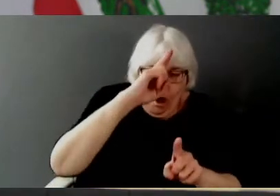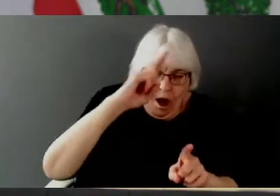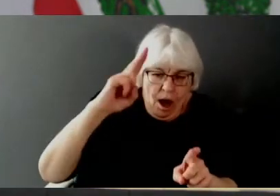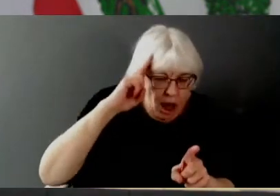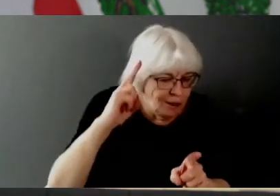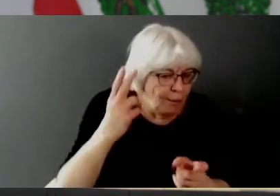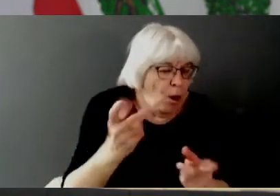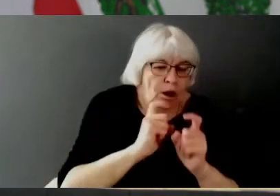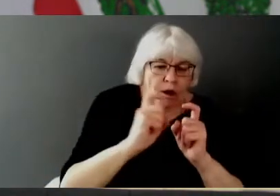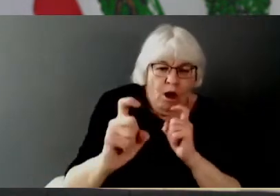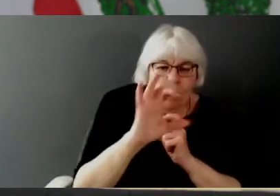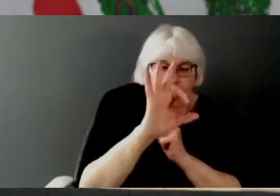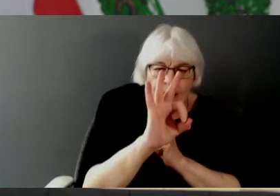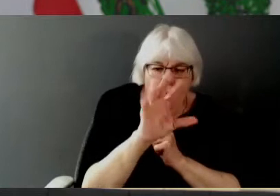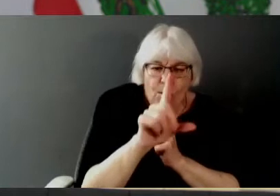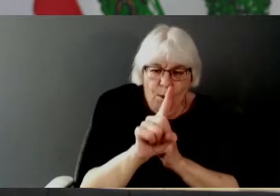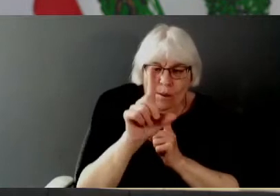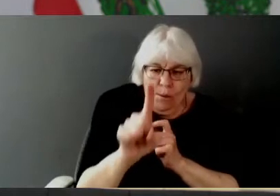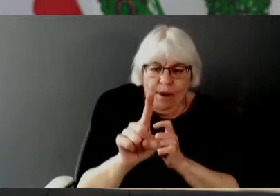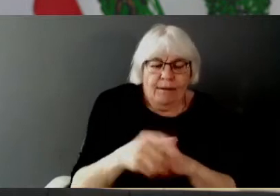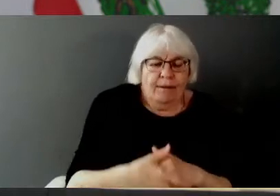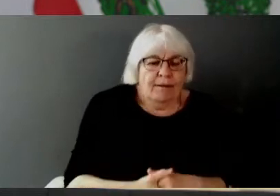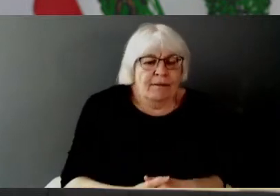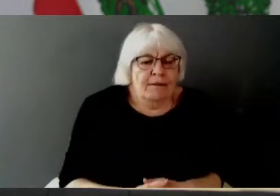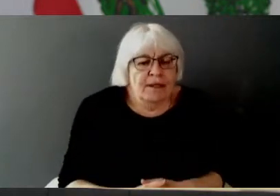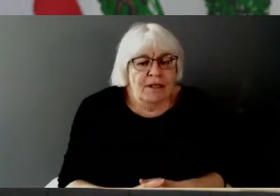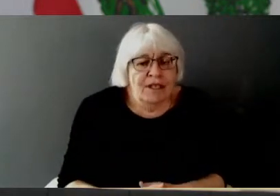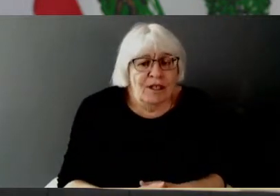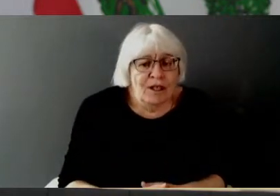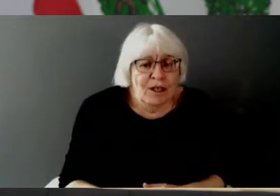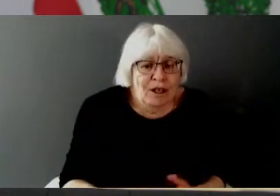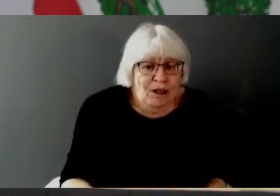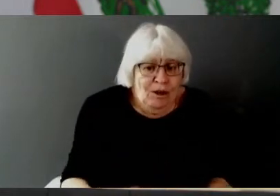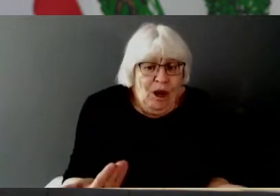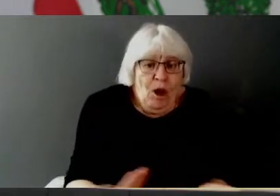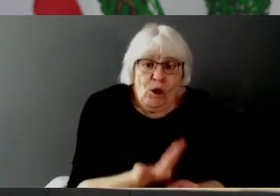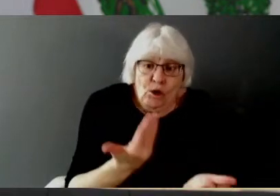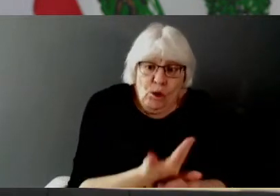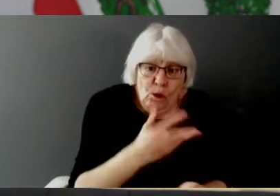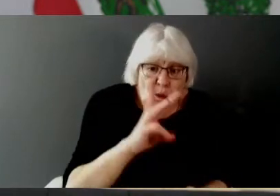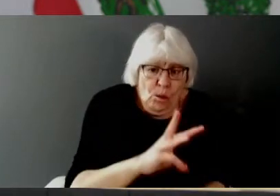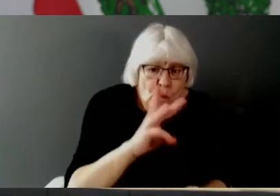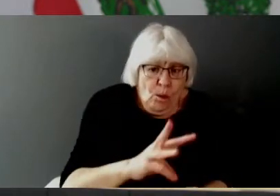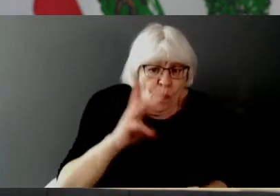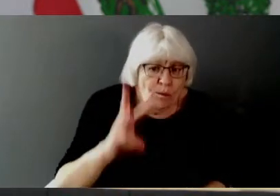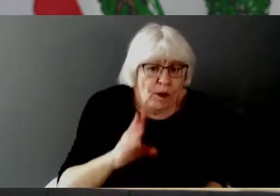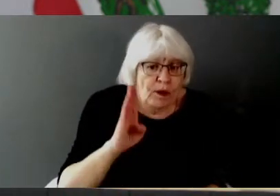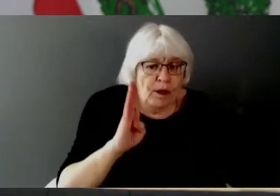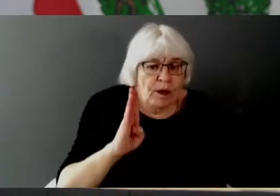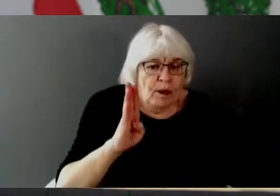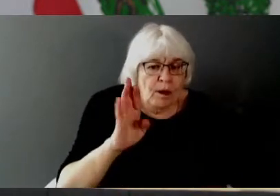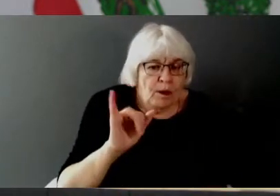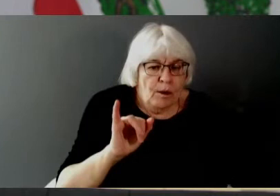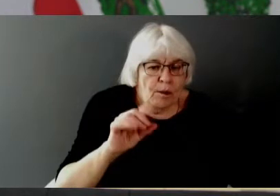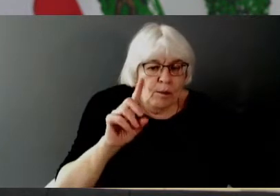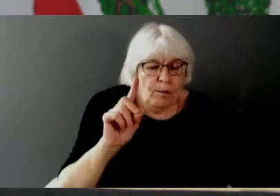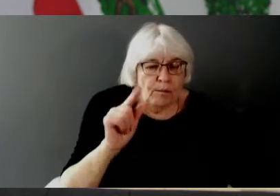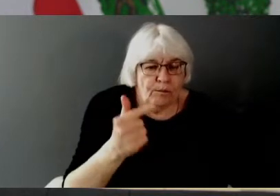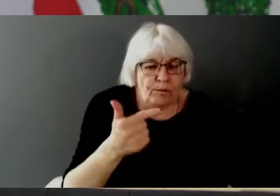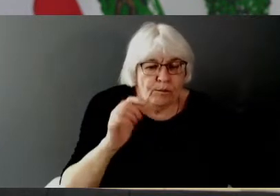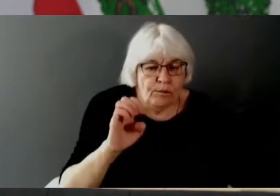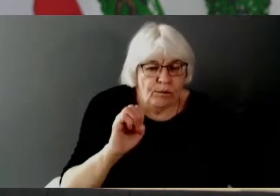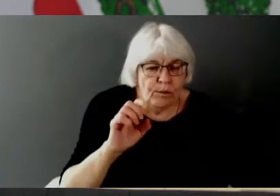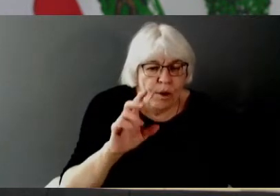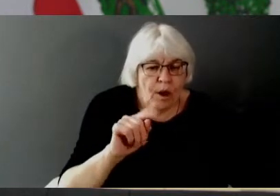provides information about all levels of mental health services on PEI, those provided by Health PEI, as well as our community